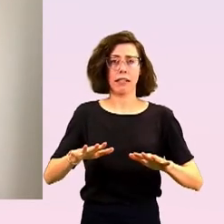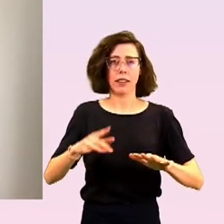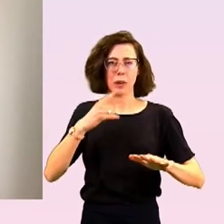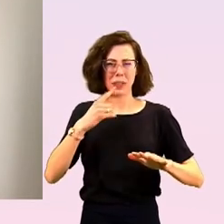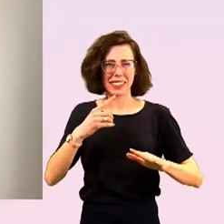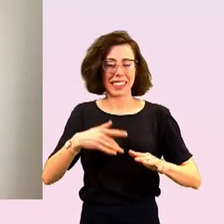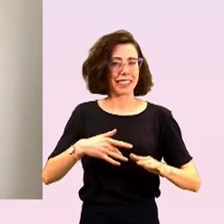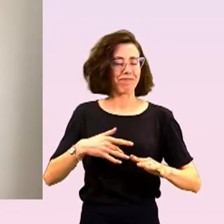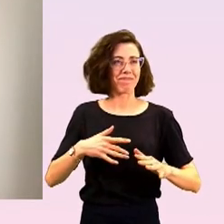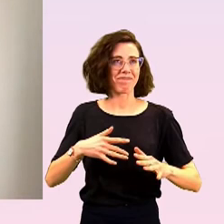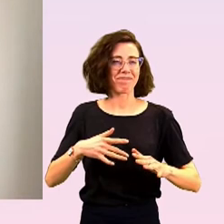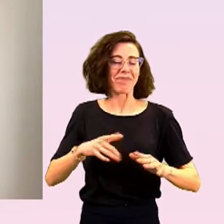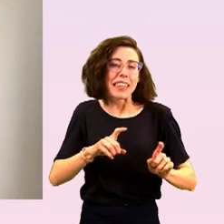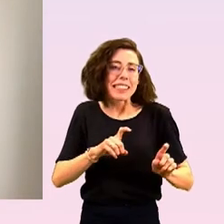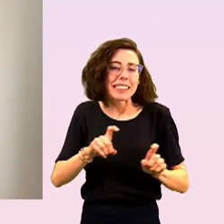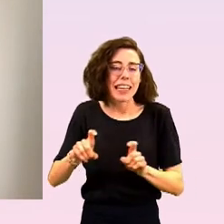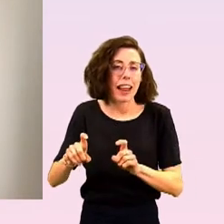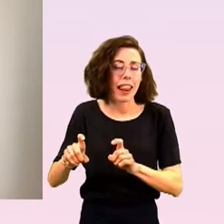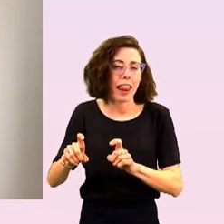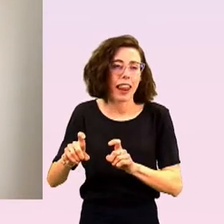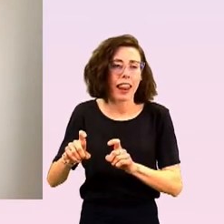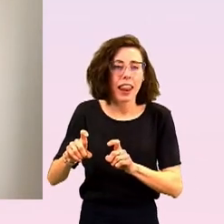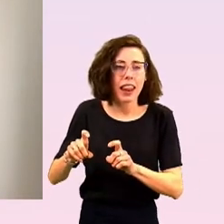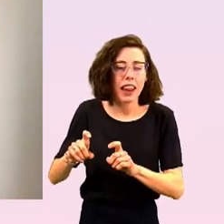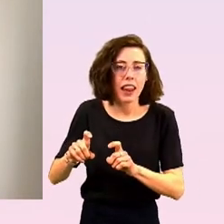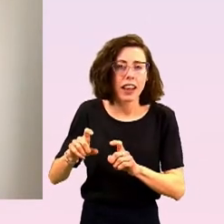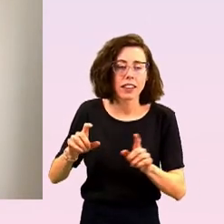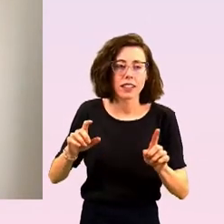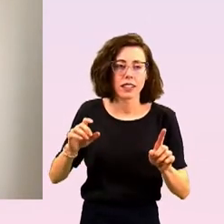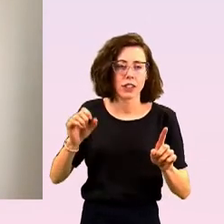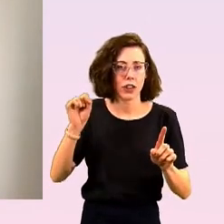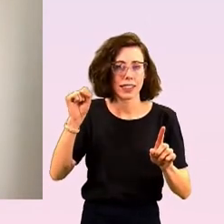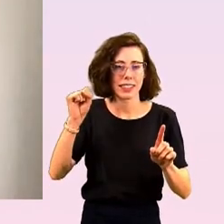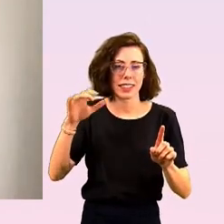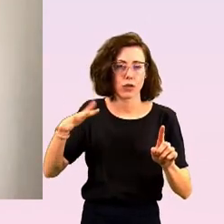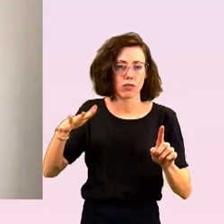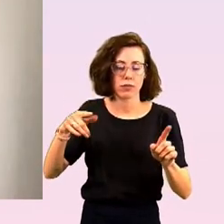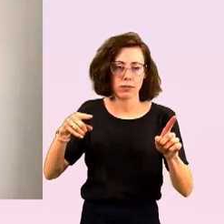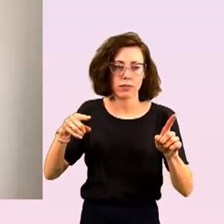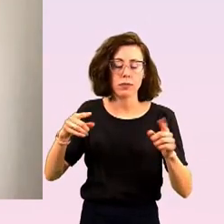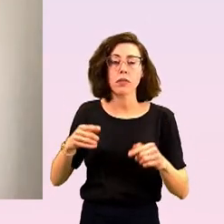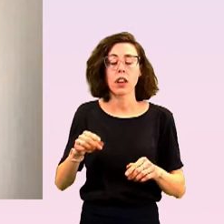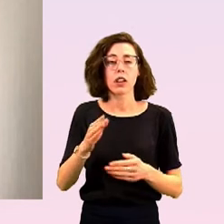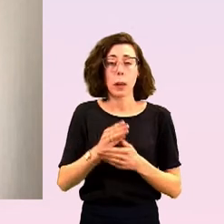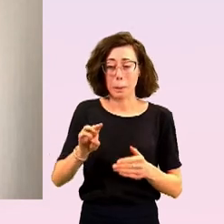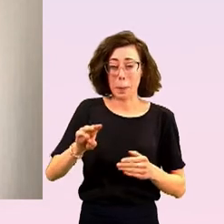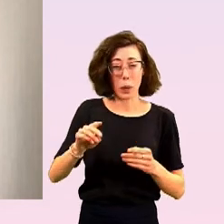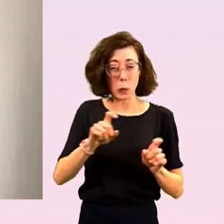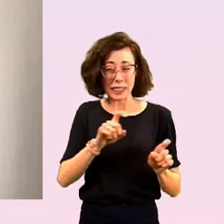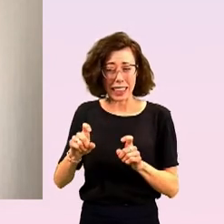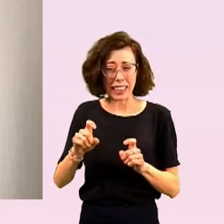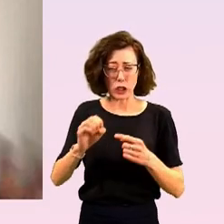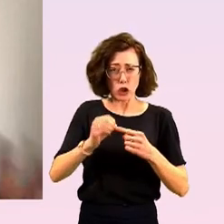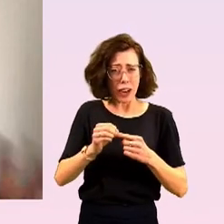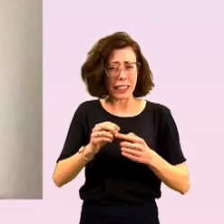still just grappling with just people in their own. There are people like that. In spite